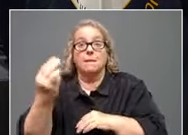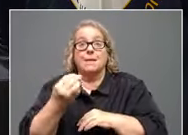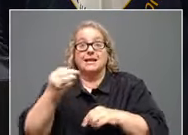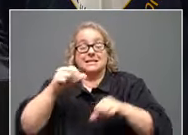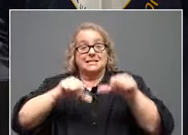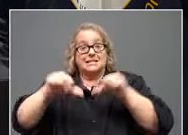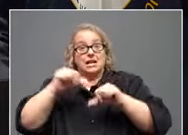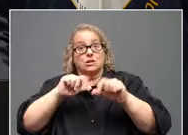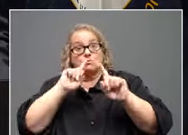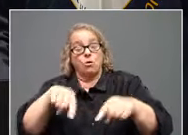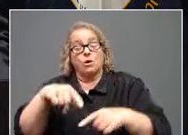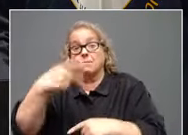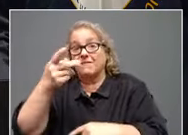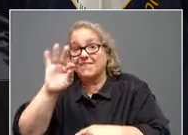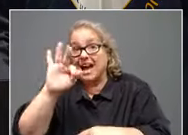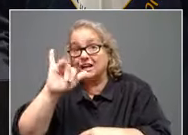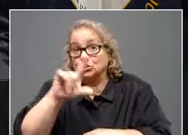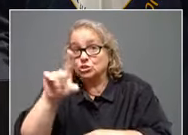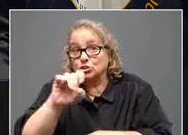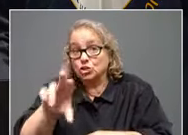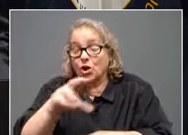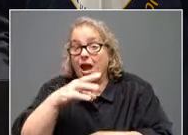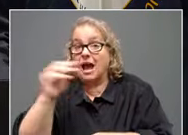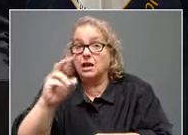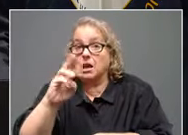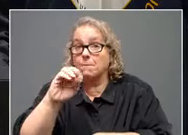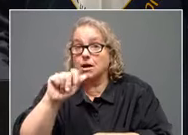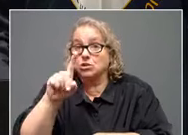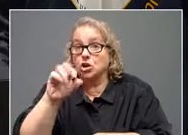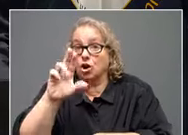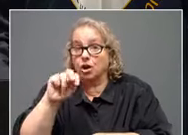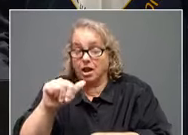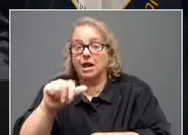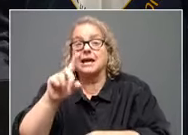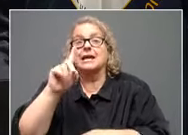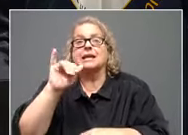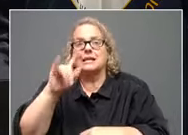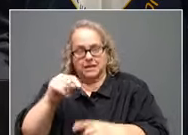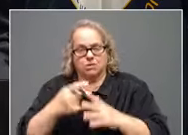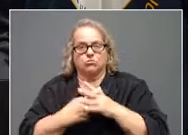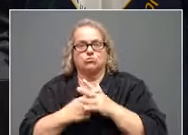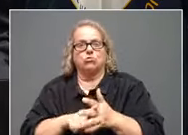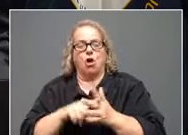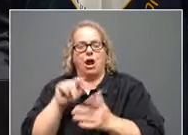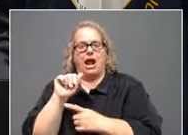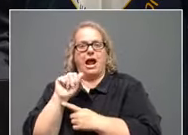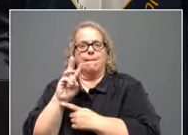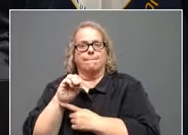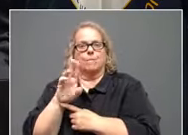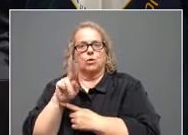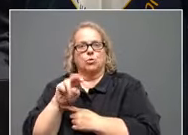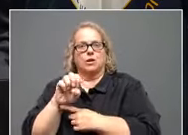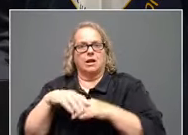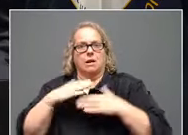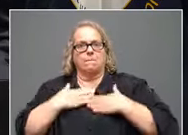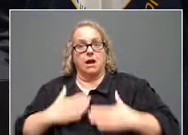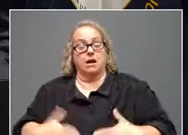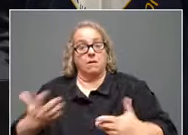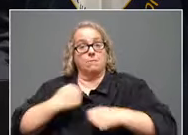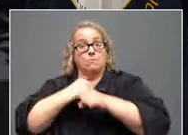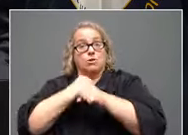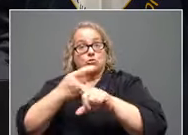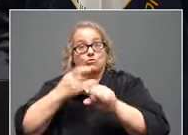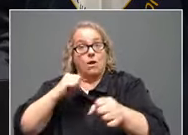Moderna vaccine set off a persistent immune reaction in the body, which may protect individuals from COVID-19